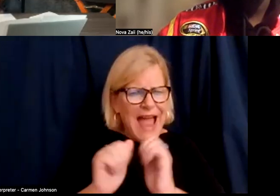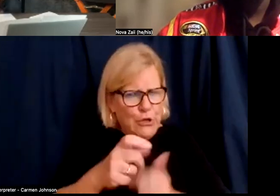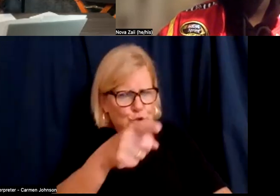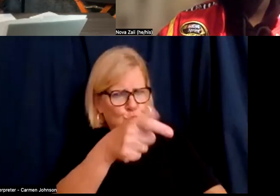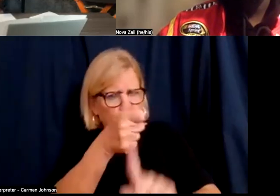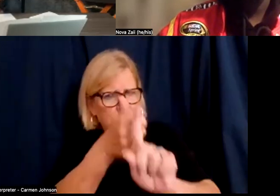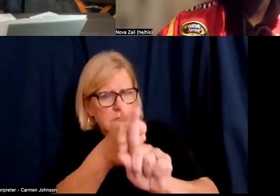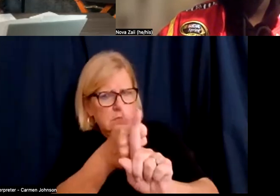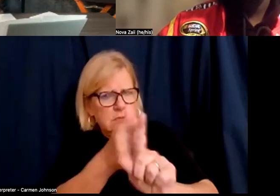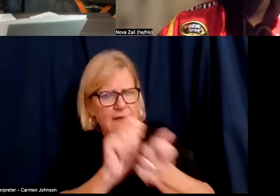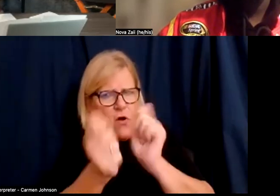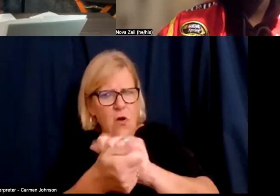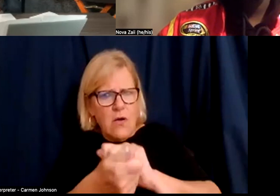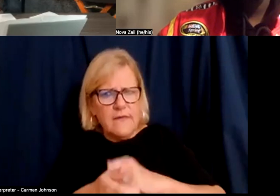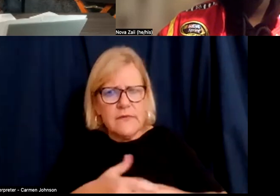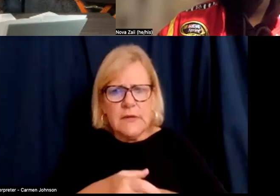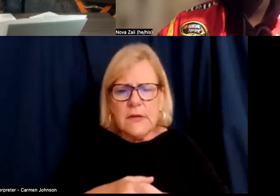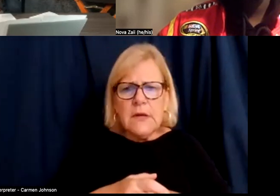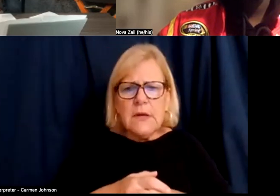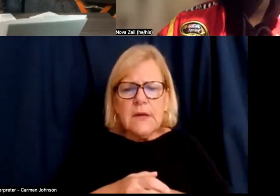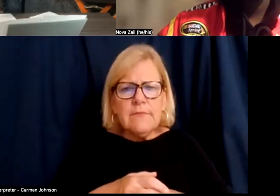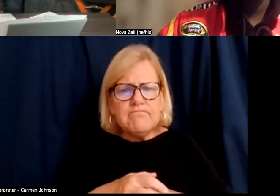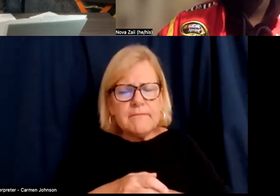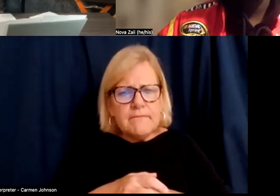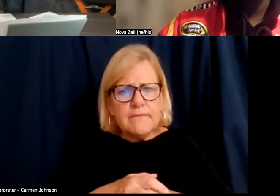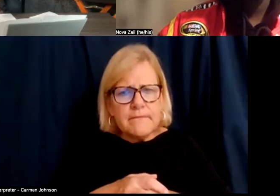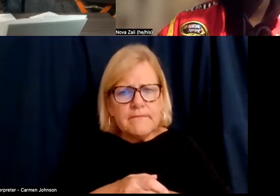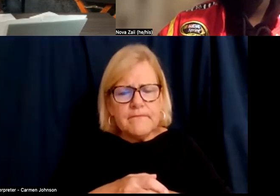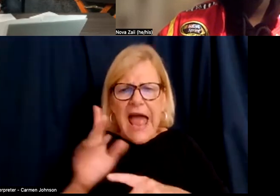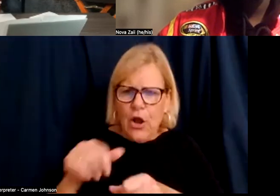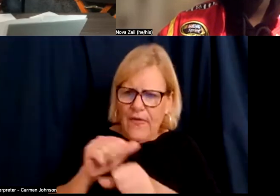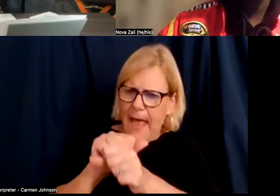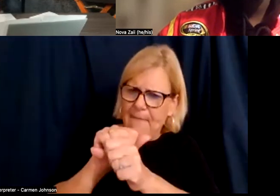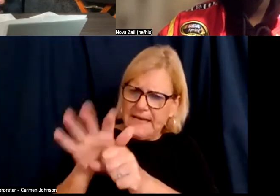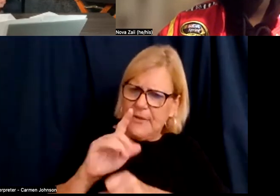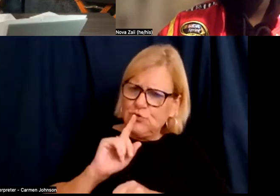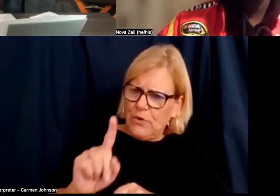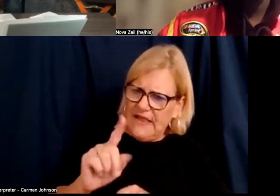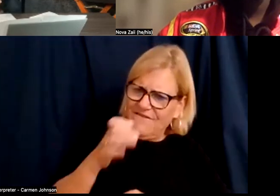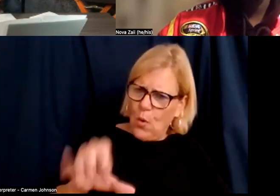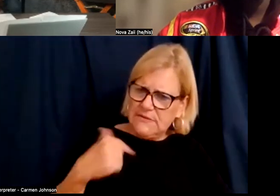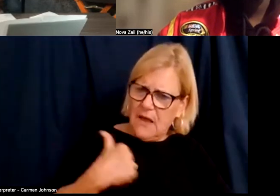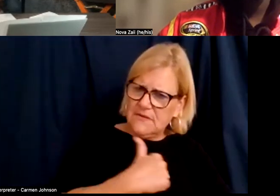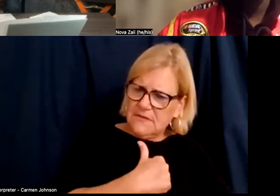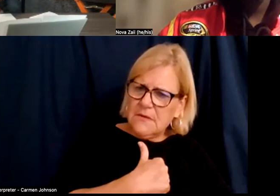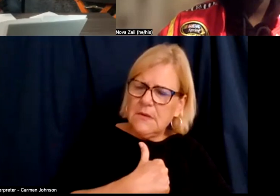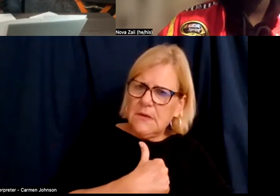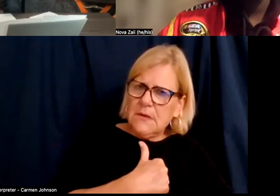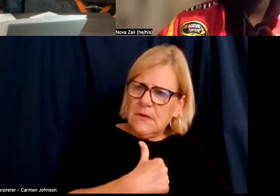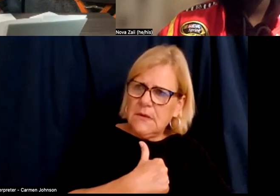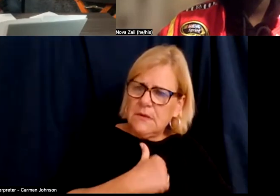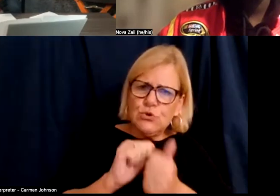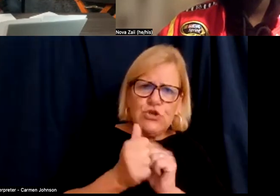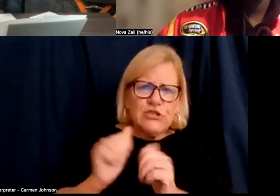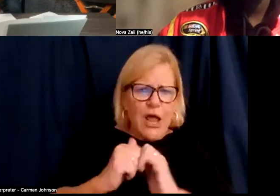evolved in how the pandemic has really forced us to change